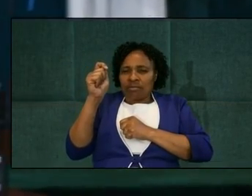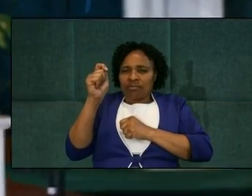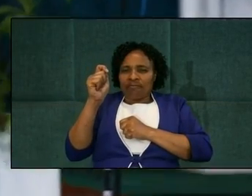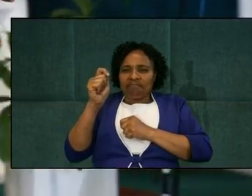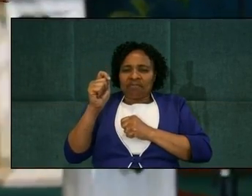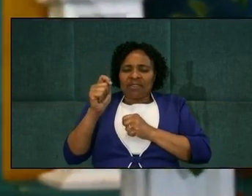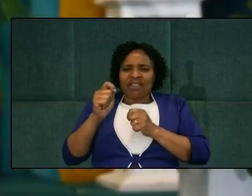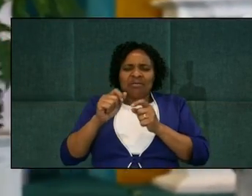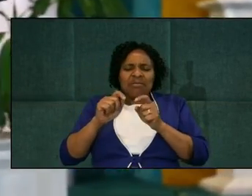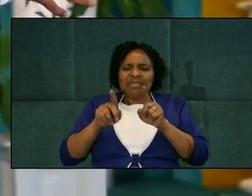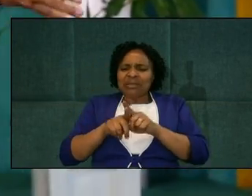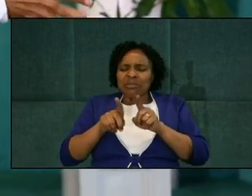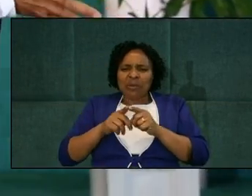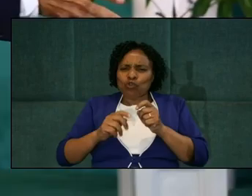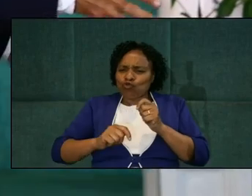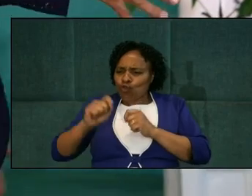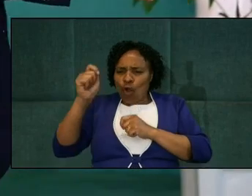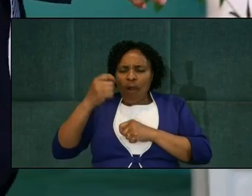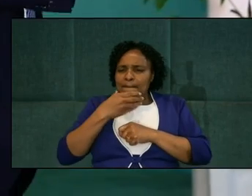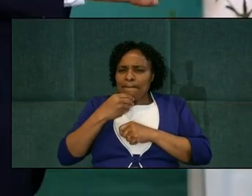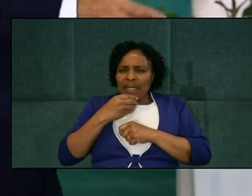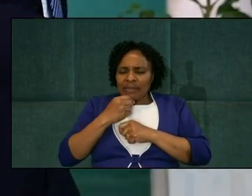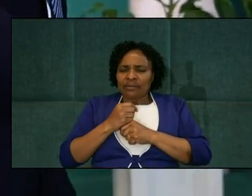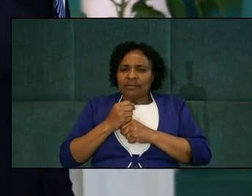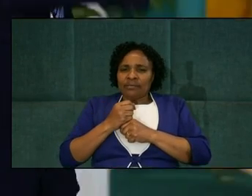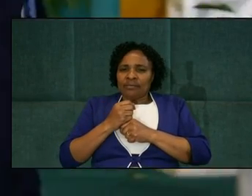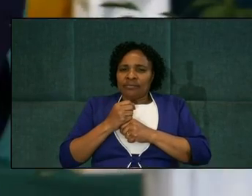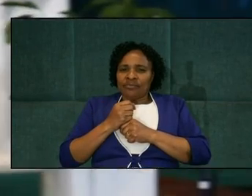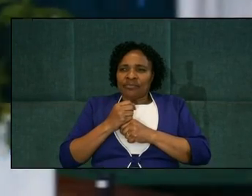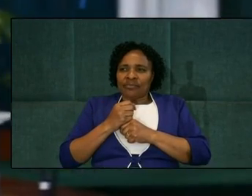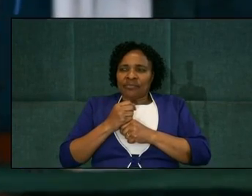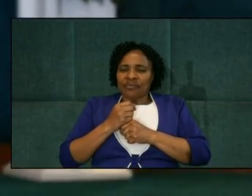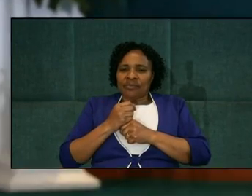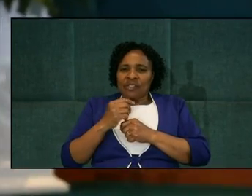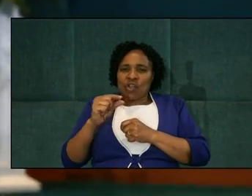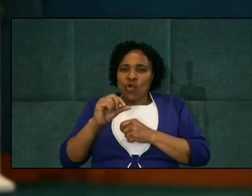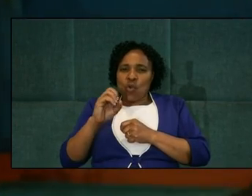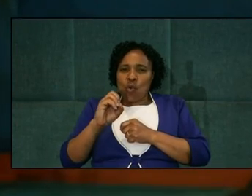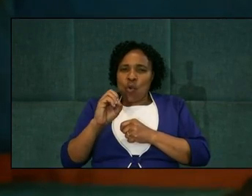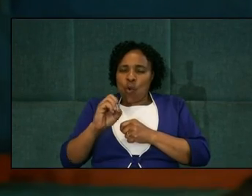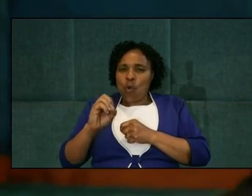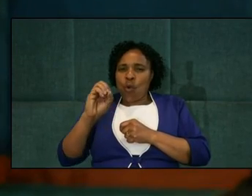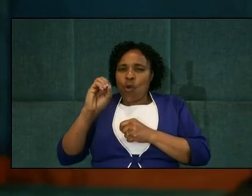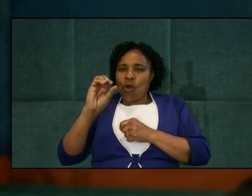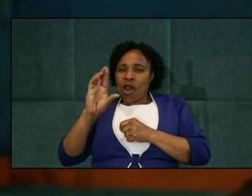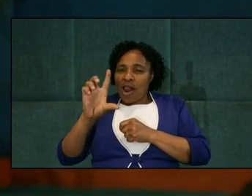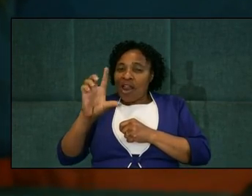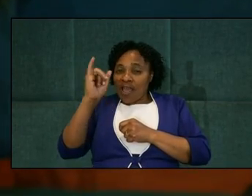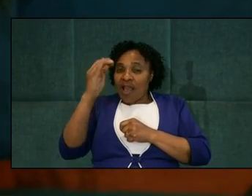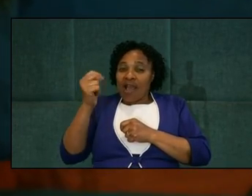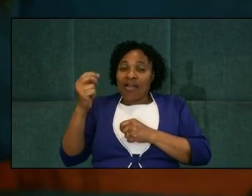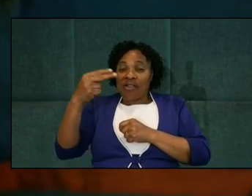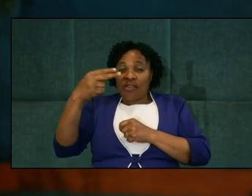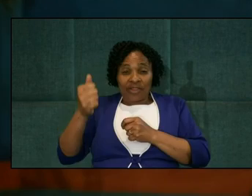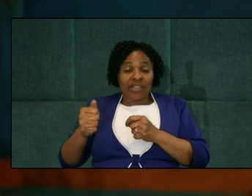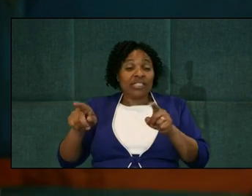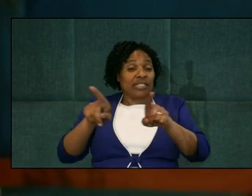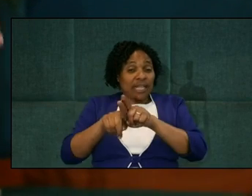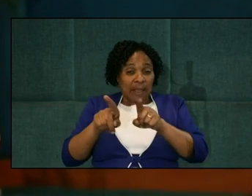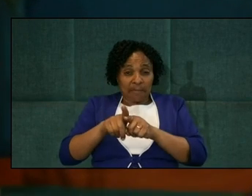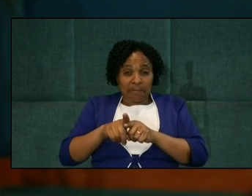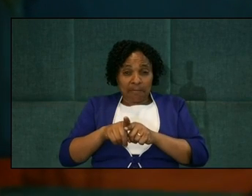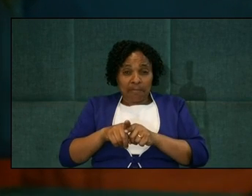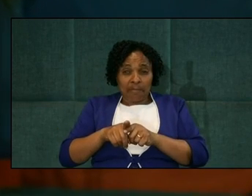There we saw the giants, the descendant of Anak. Goliath is a family member of the Anak. And we were